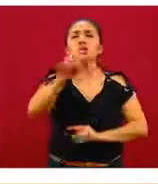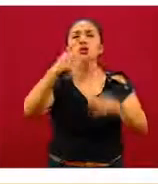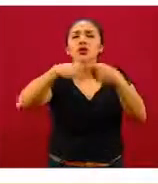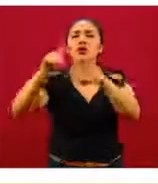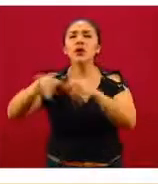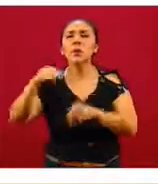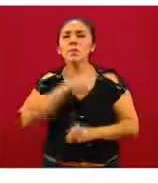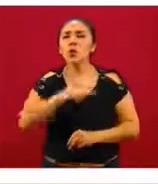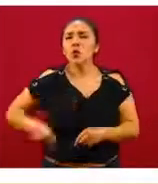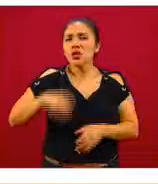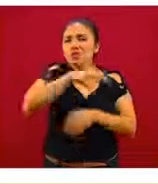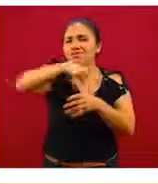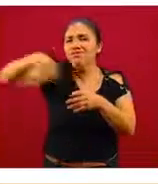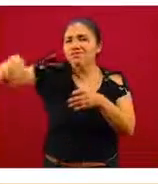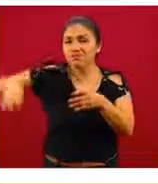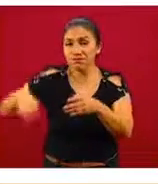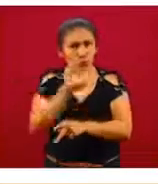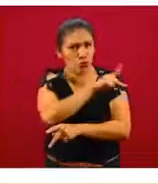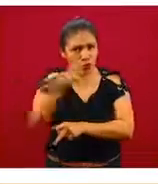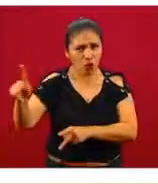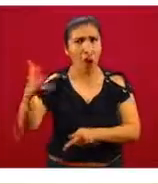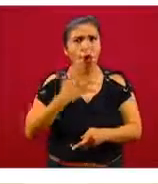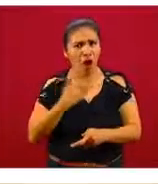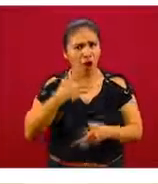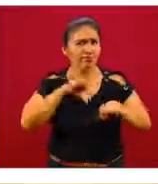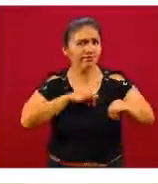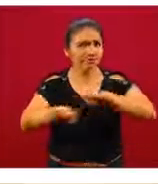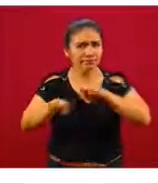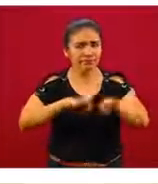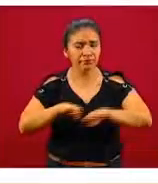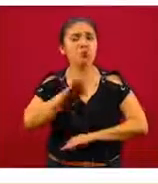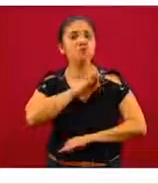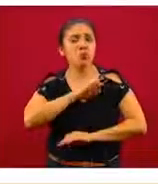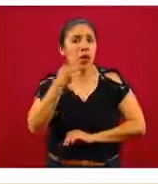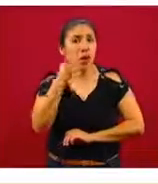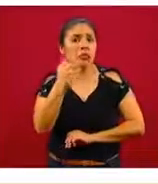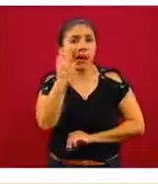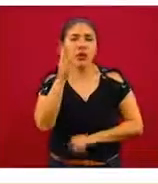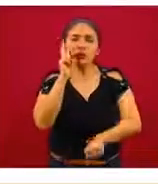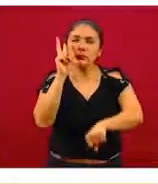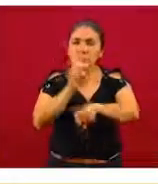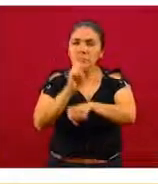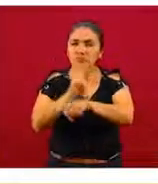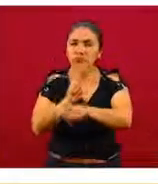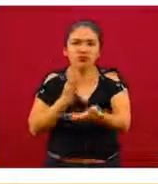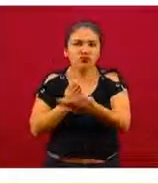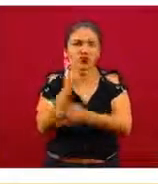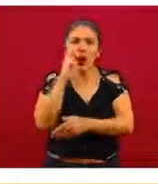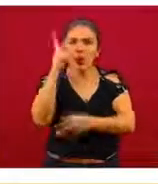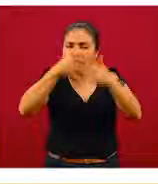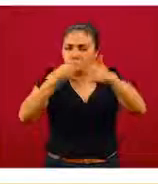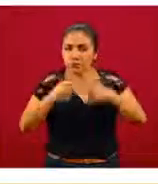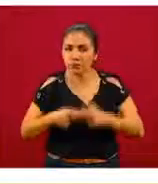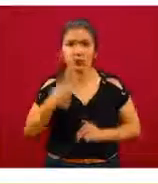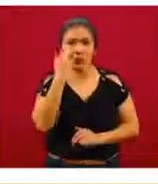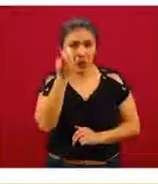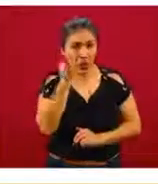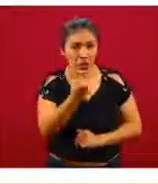This would be happening in all the states and 1,900 municipalities. We're attempting to verify